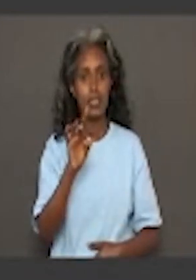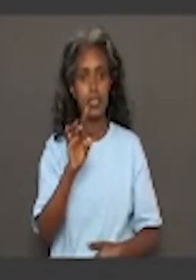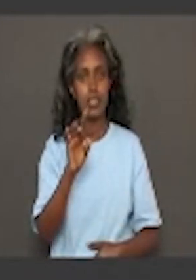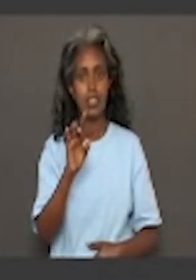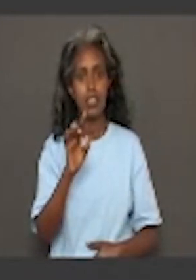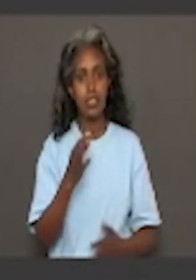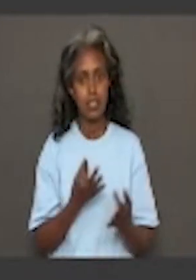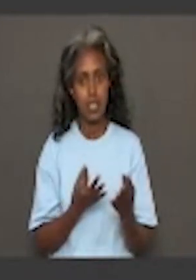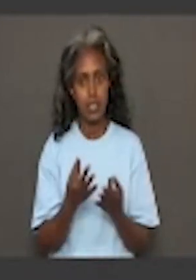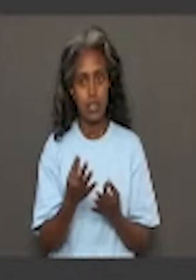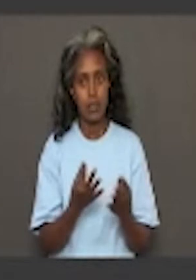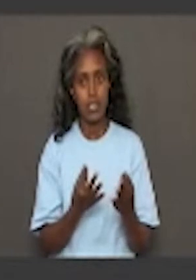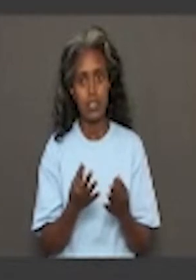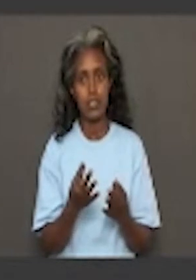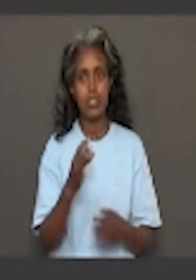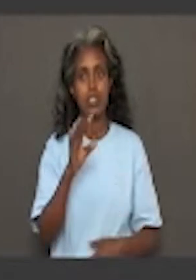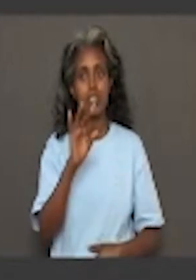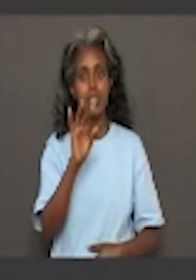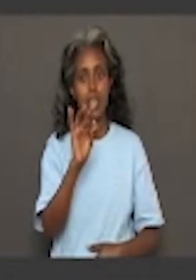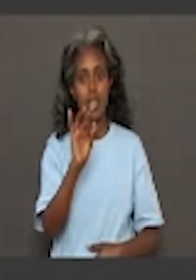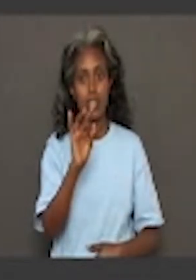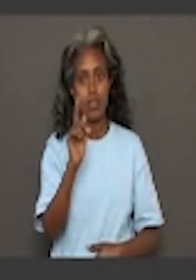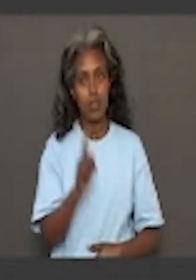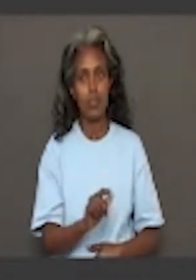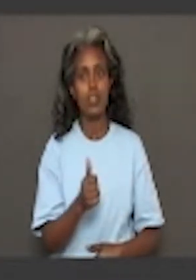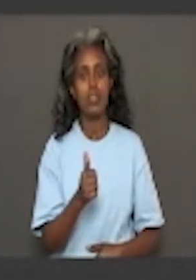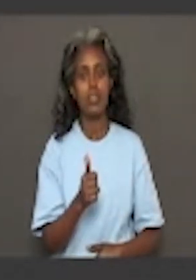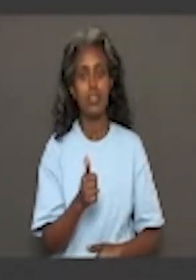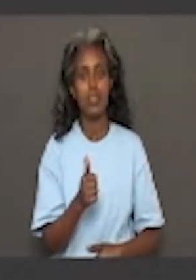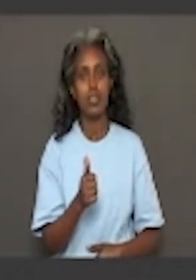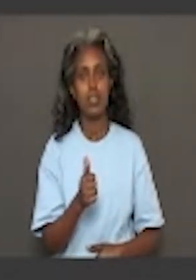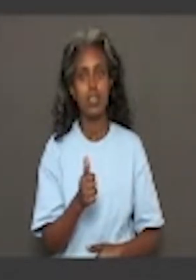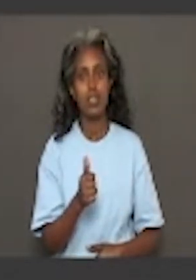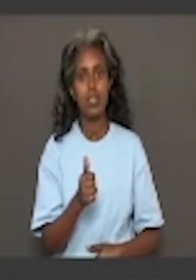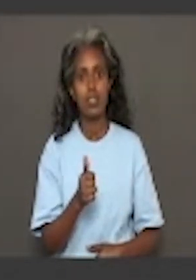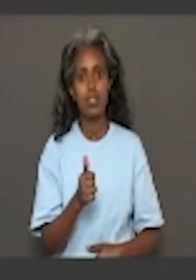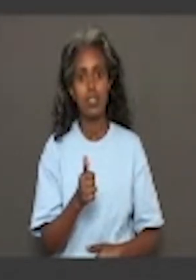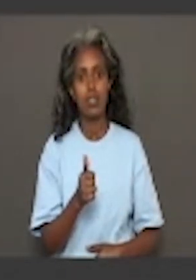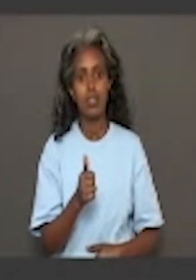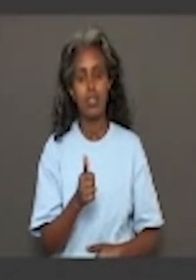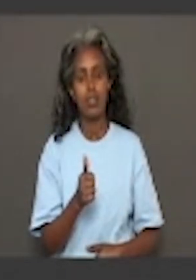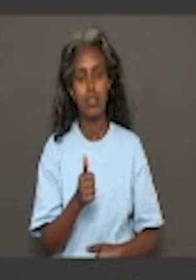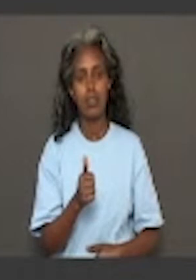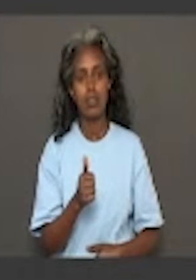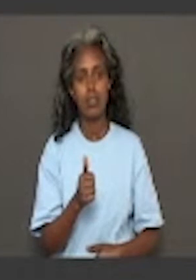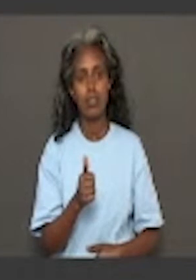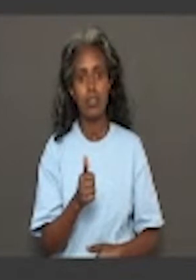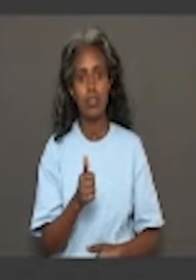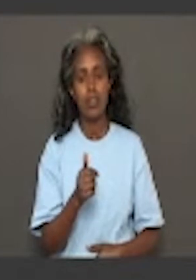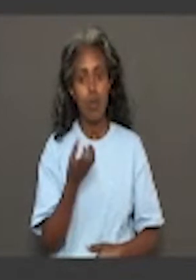1.8 is expressed as 18 over